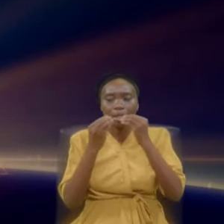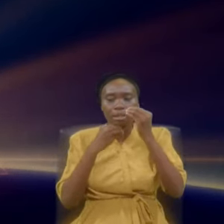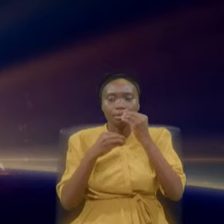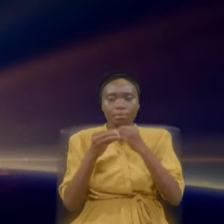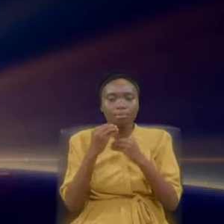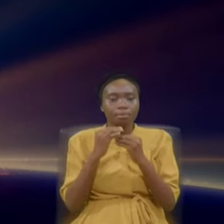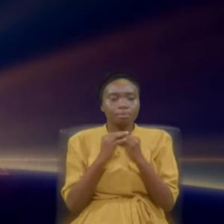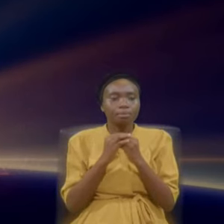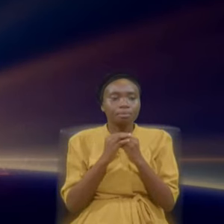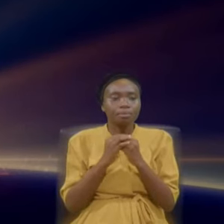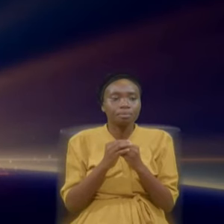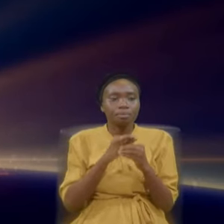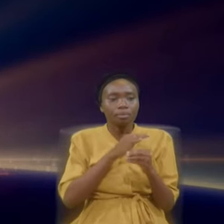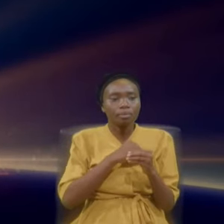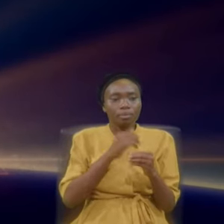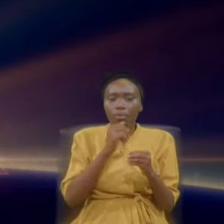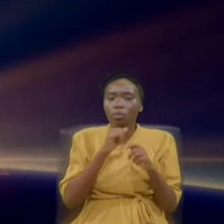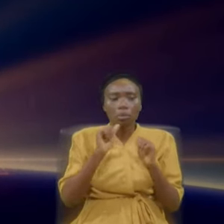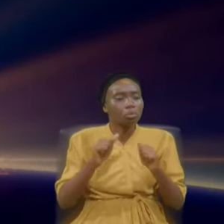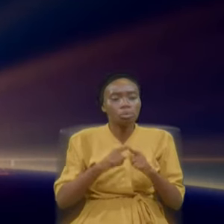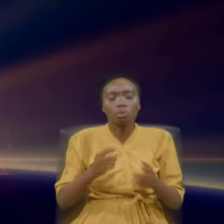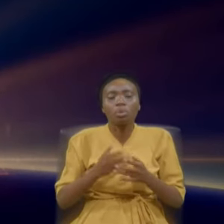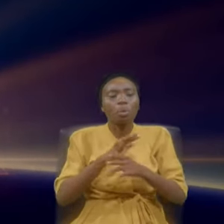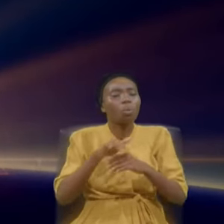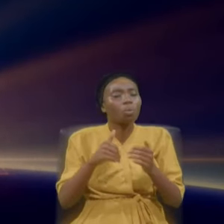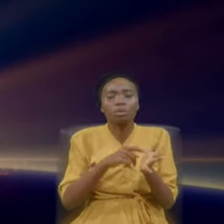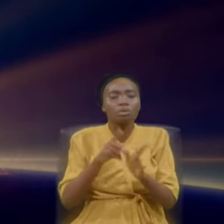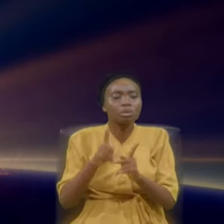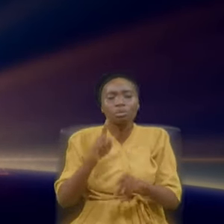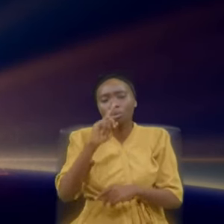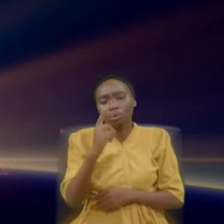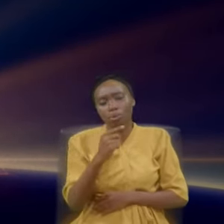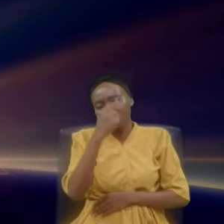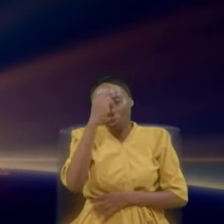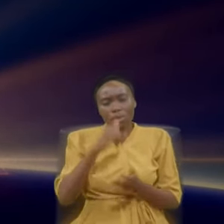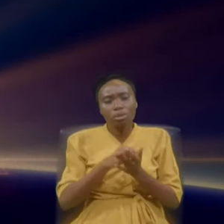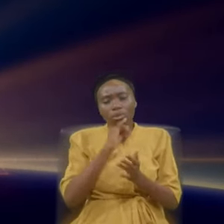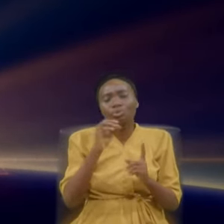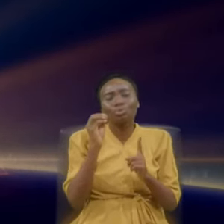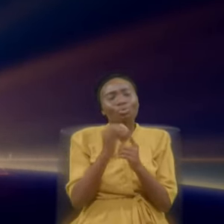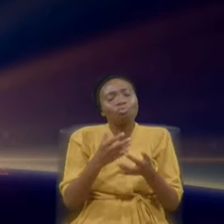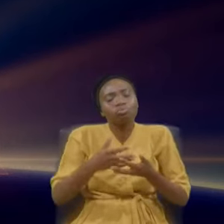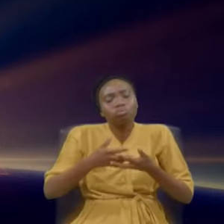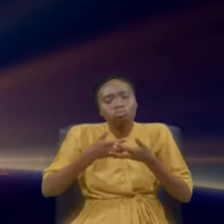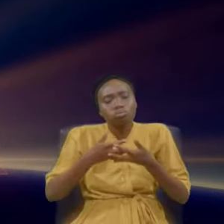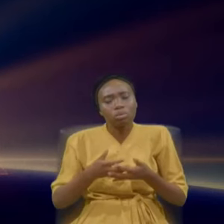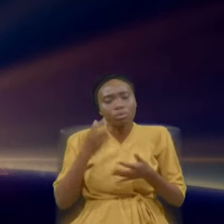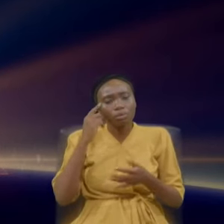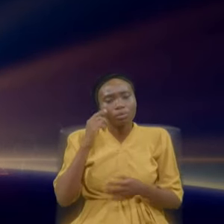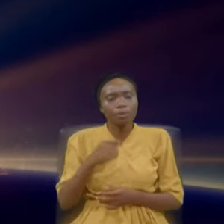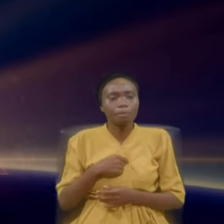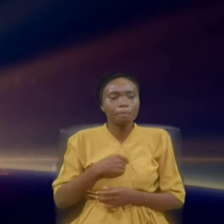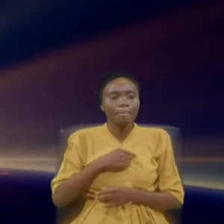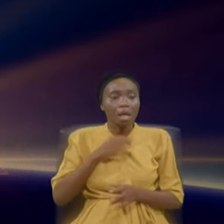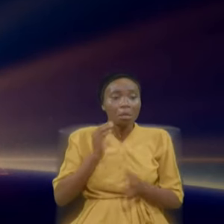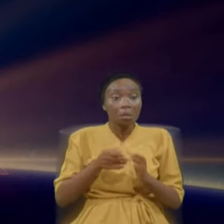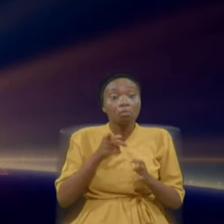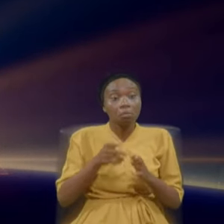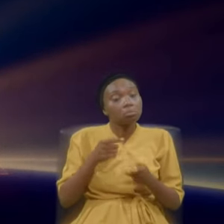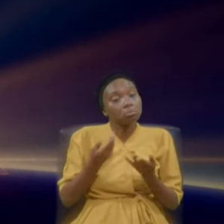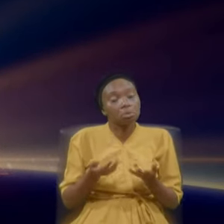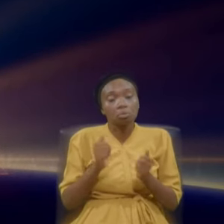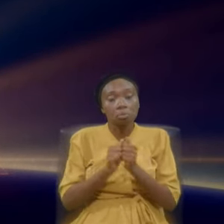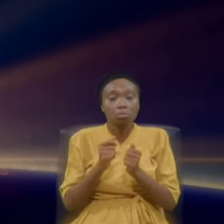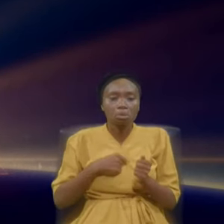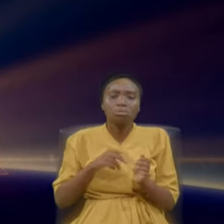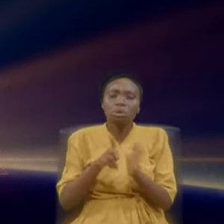eat. I am not able to bear all this people alone, because it is too heavy for me. And if thou deal thus with